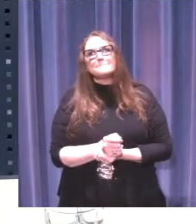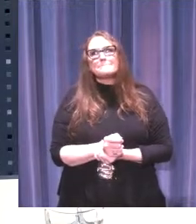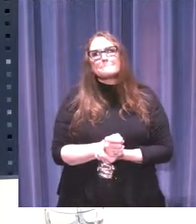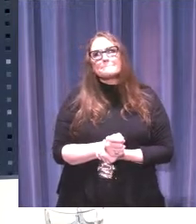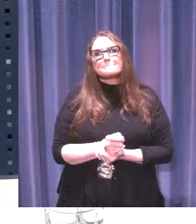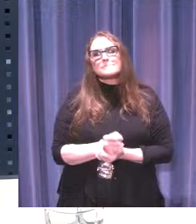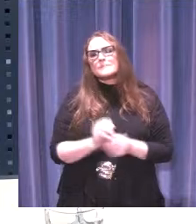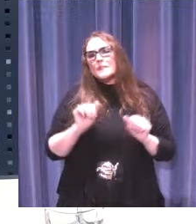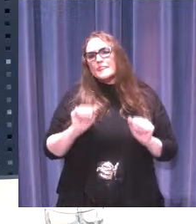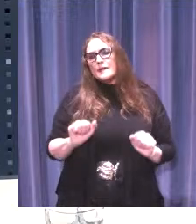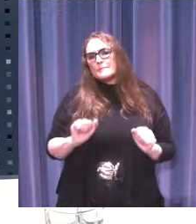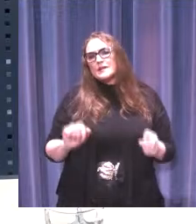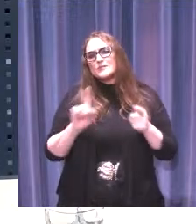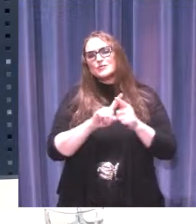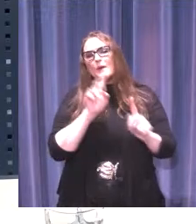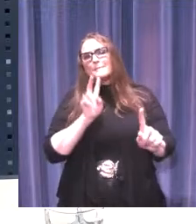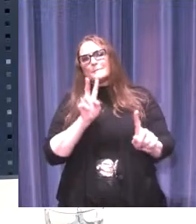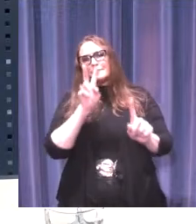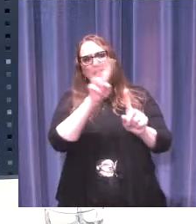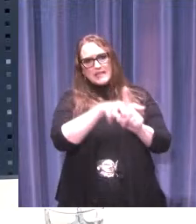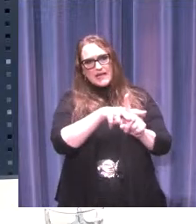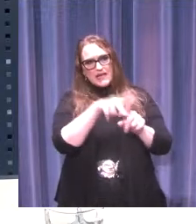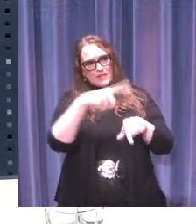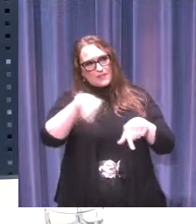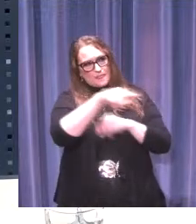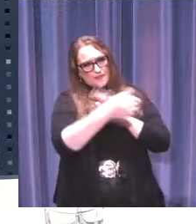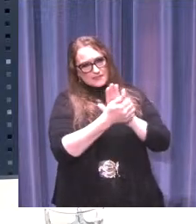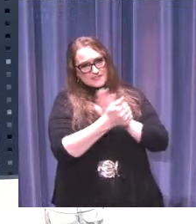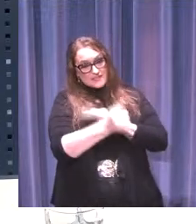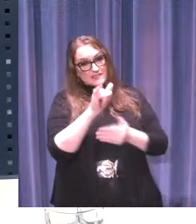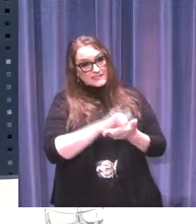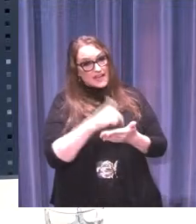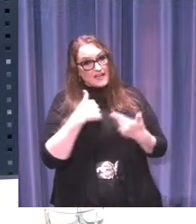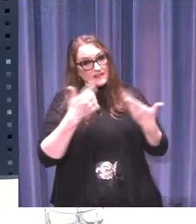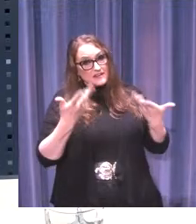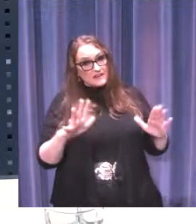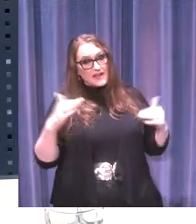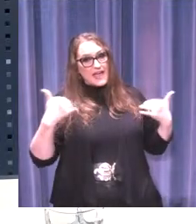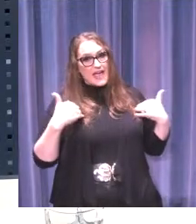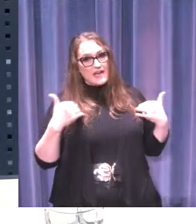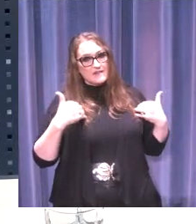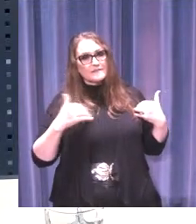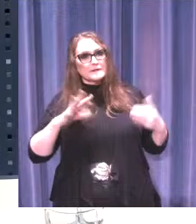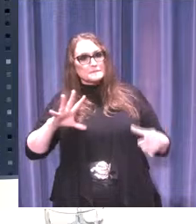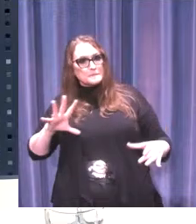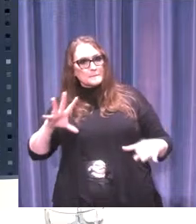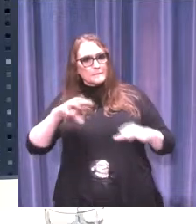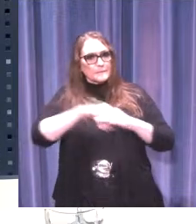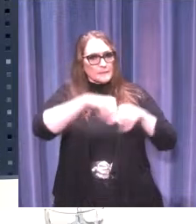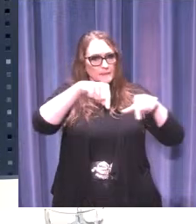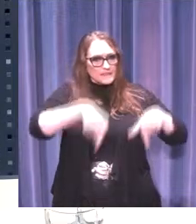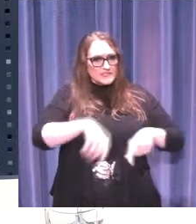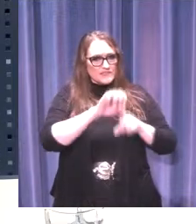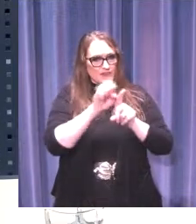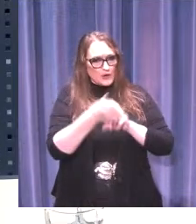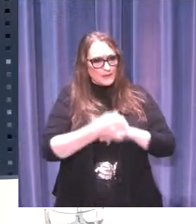the ability to apply those skill sets that I do have into this environment.